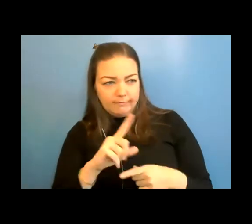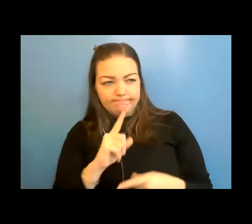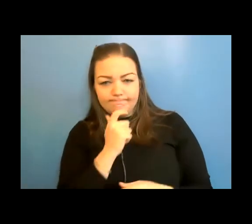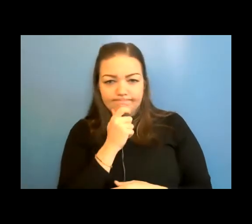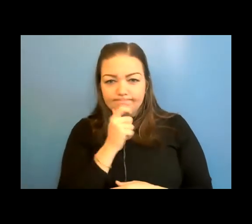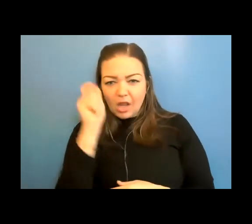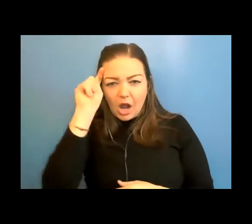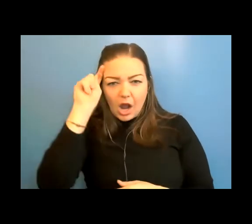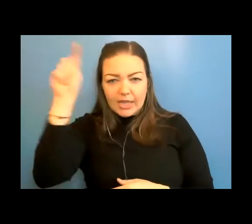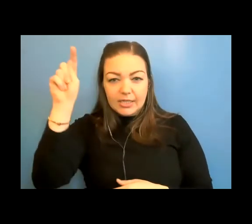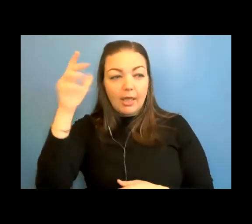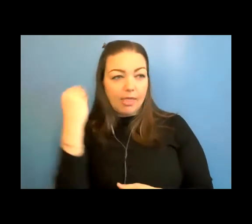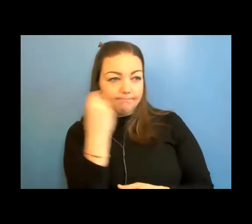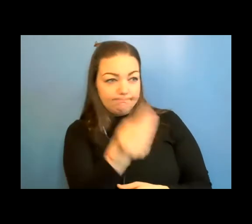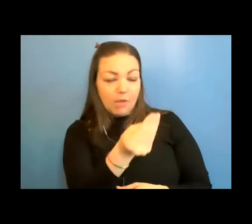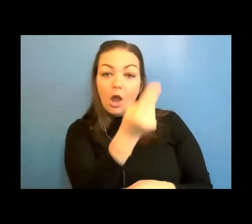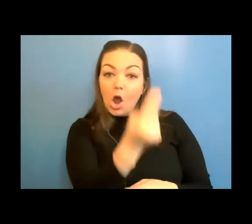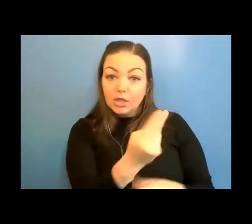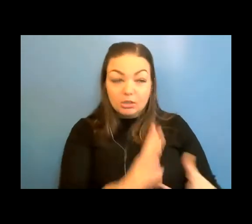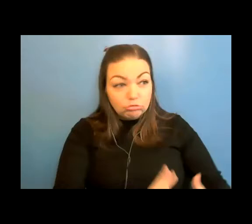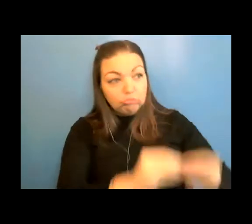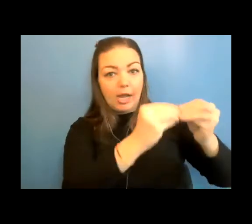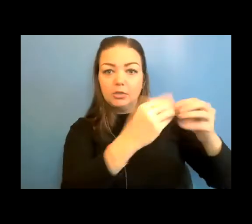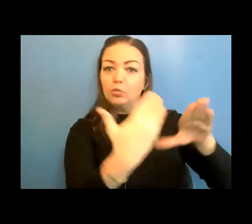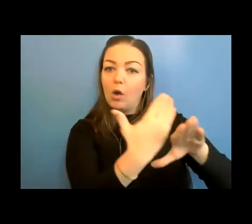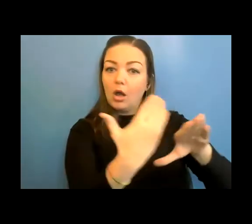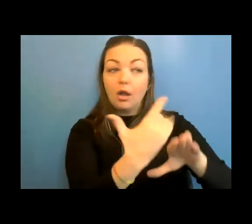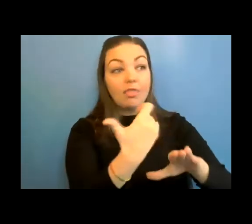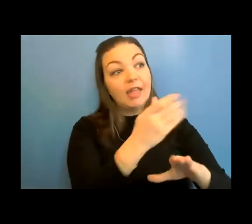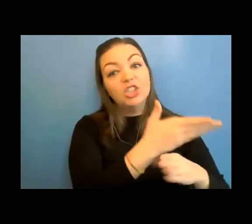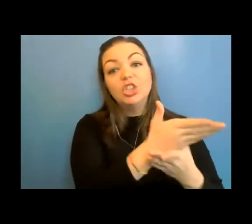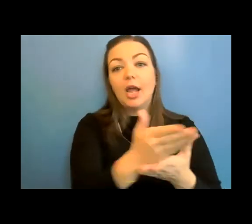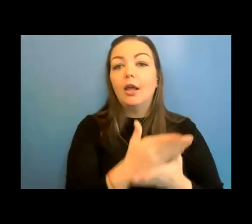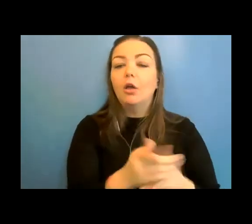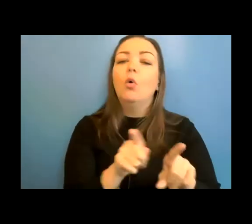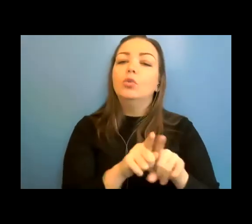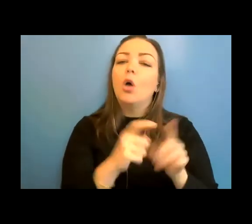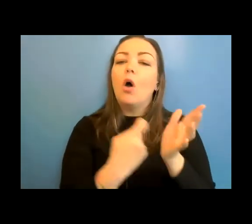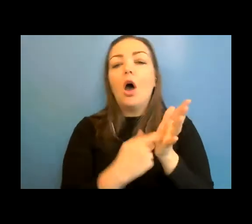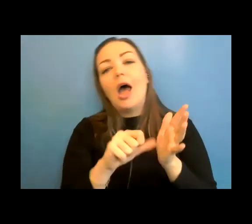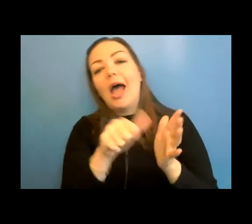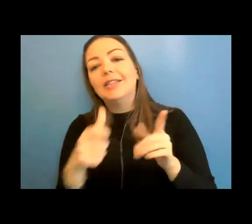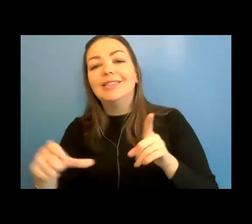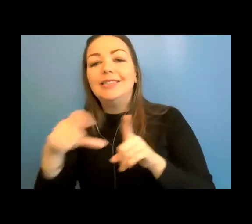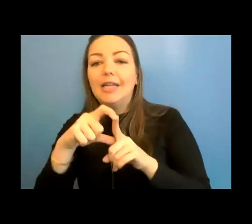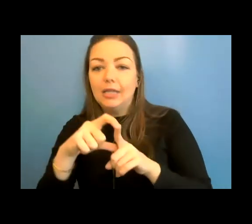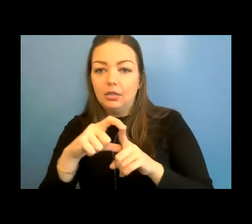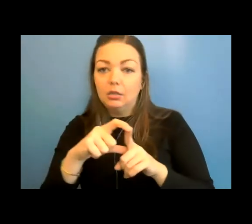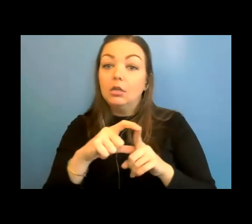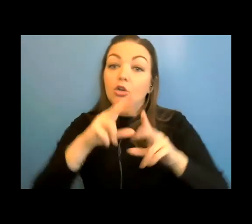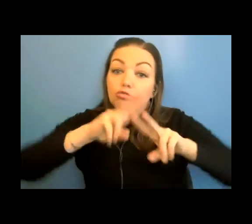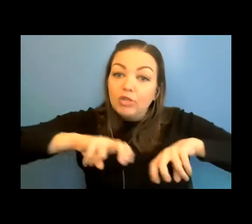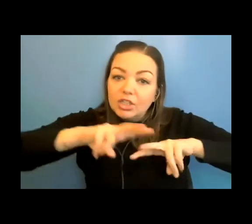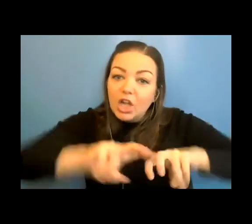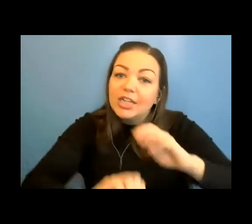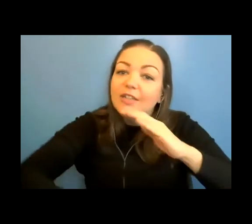the artist creates the work and then shares that. We also do a lot of R&D commissioning. We think research and development is a really